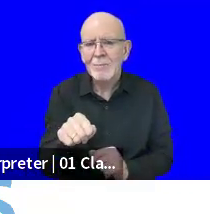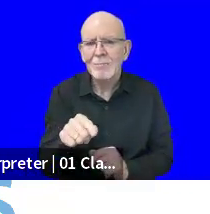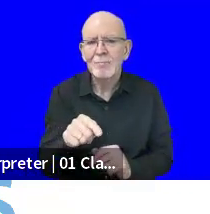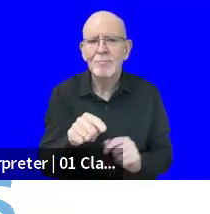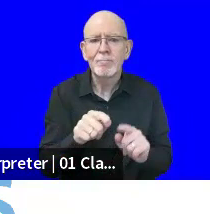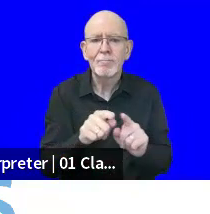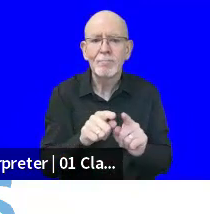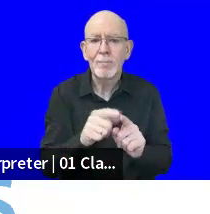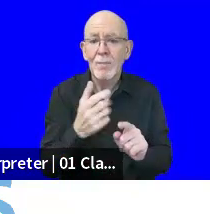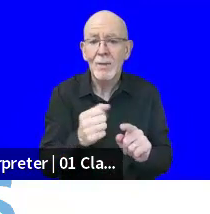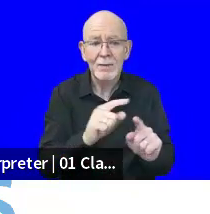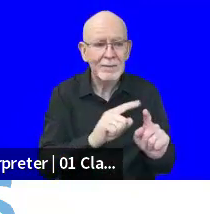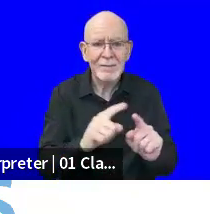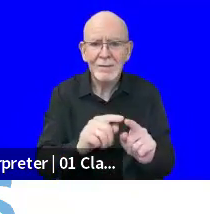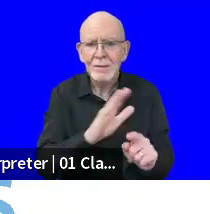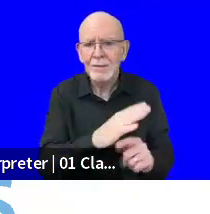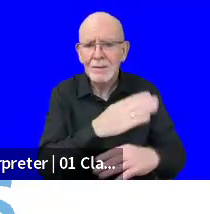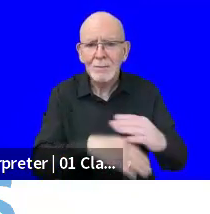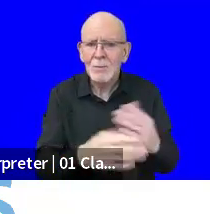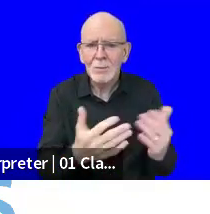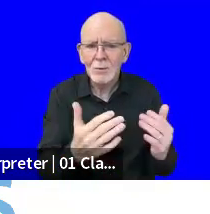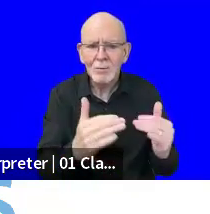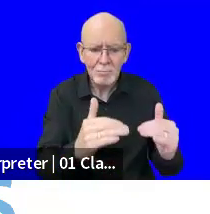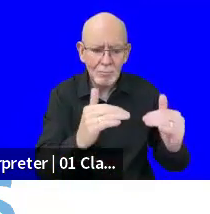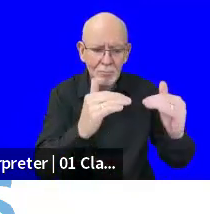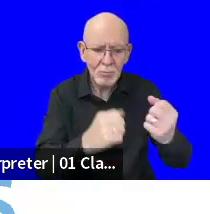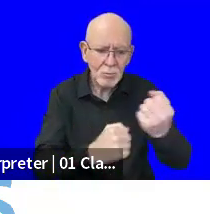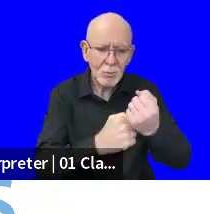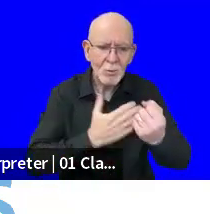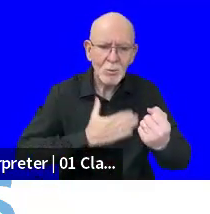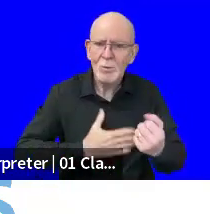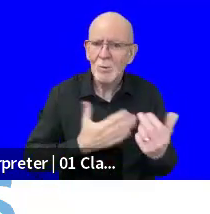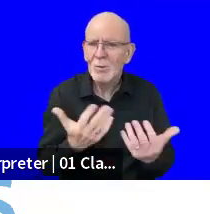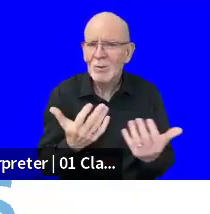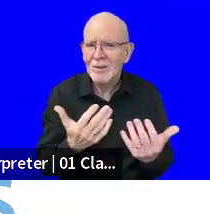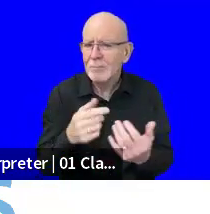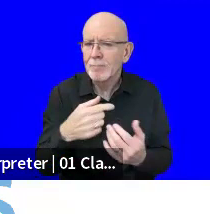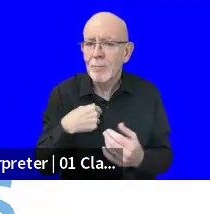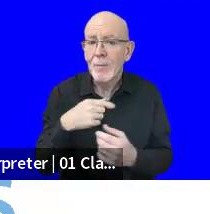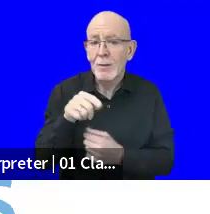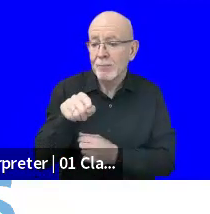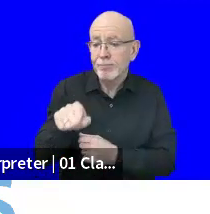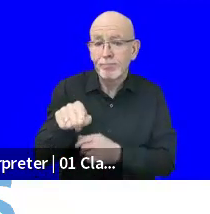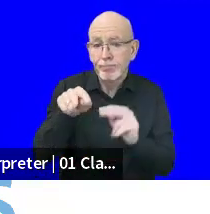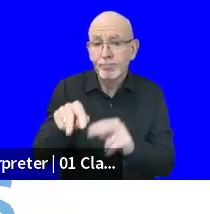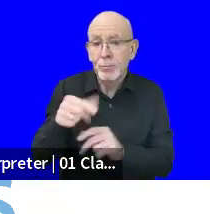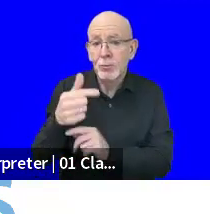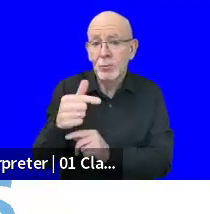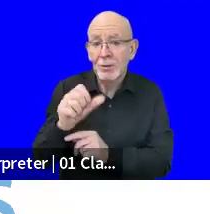go into this kind of details of the specificity of different groups. So you will find this